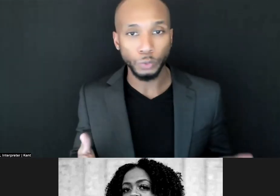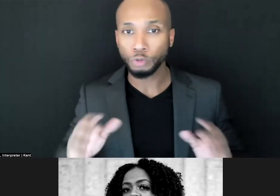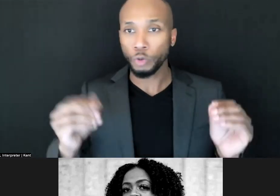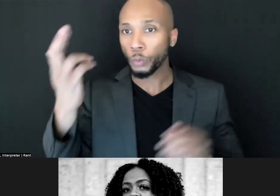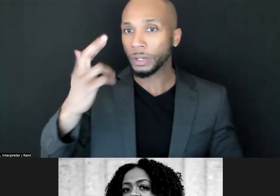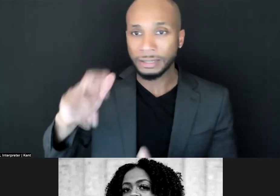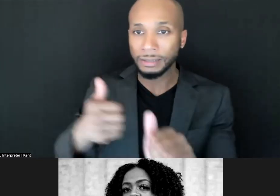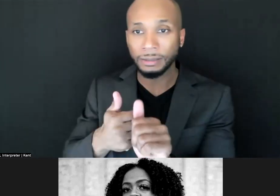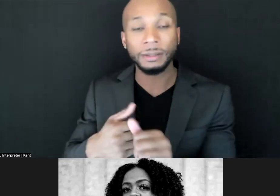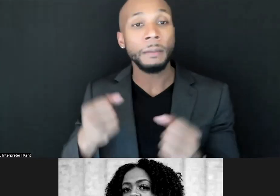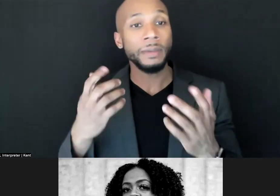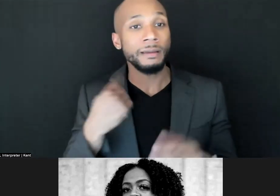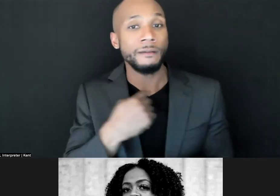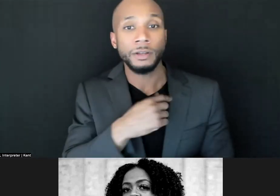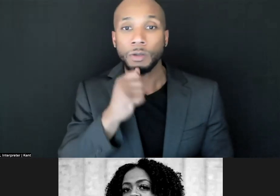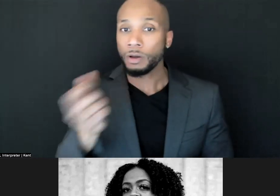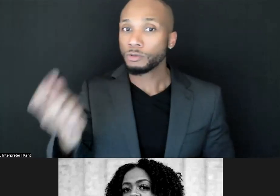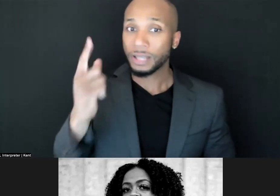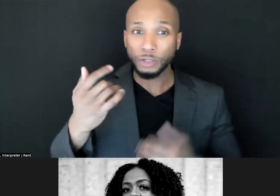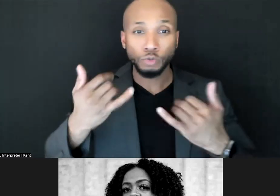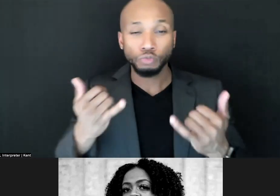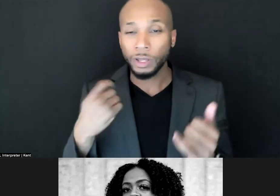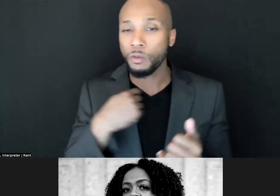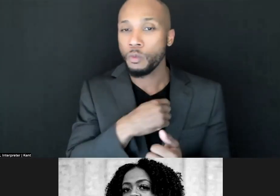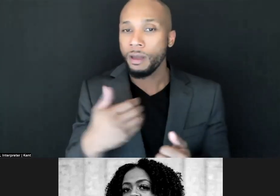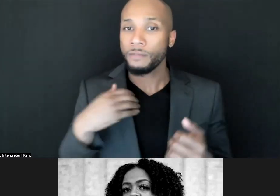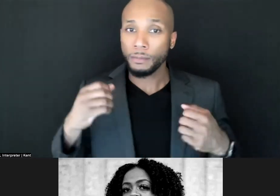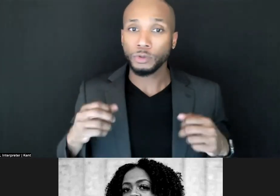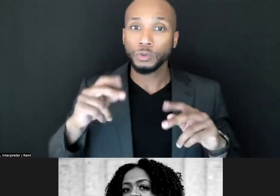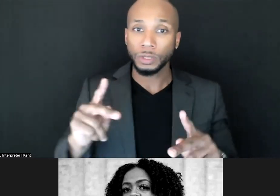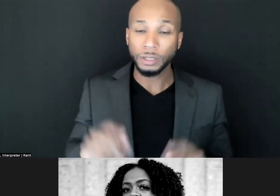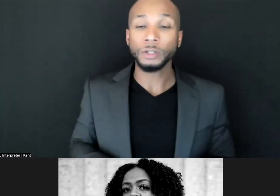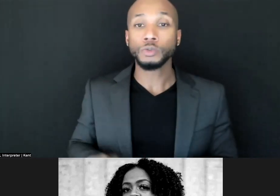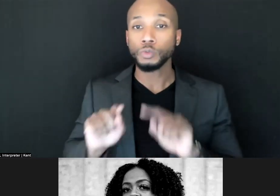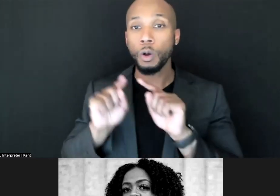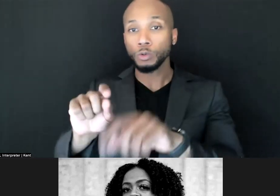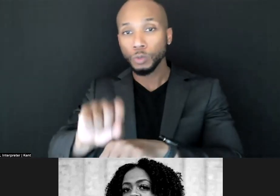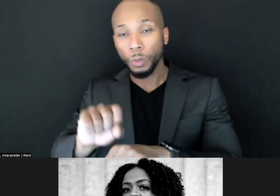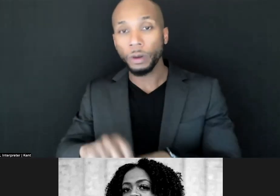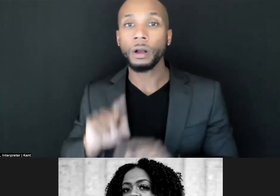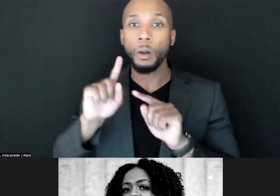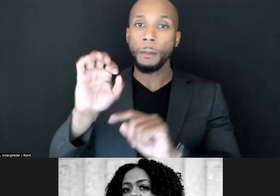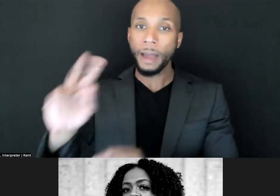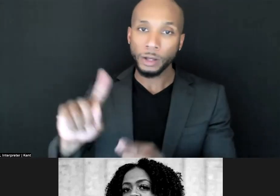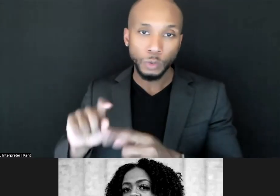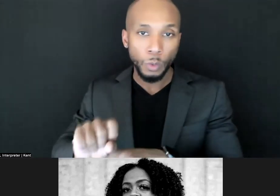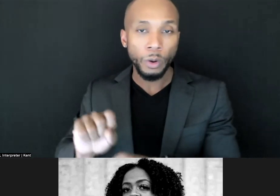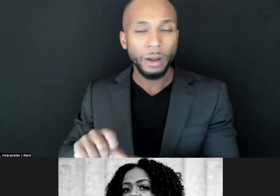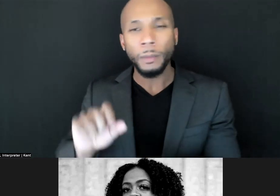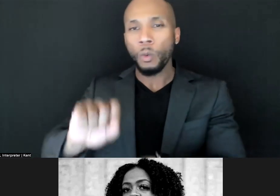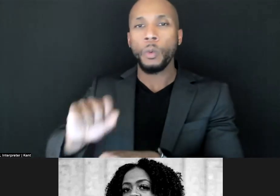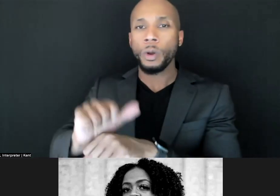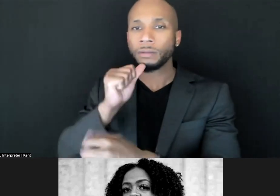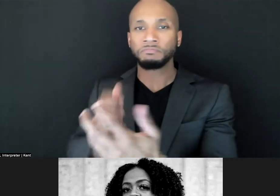don't understand that today we have the opportunity to go to work or return to work. You know, work is not for